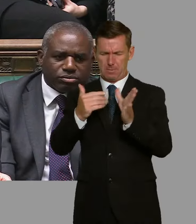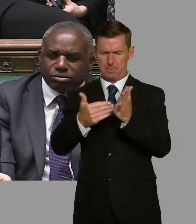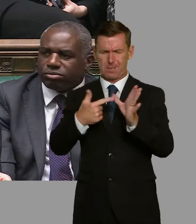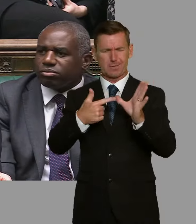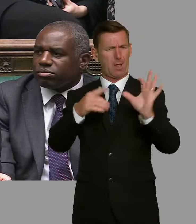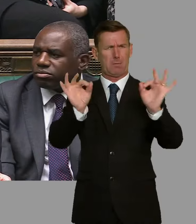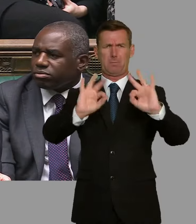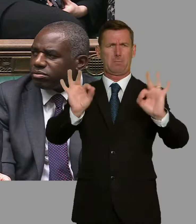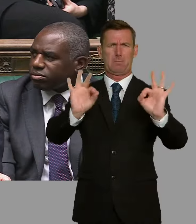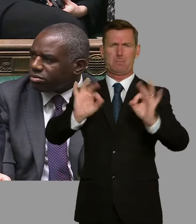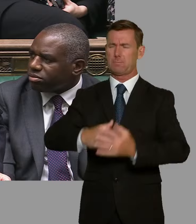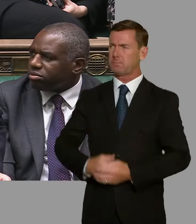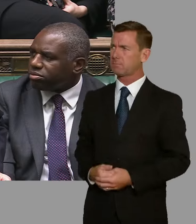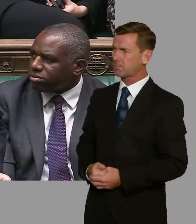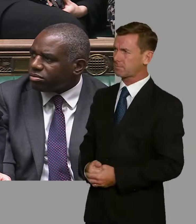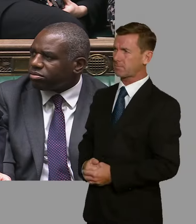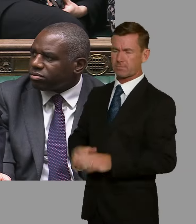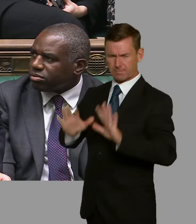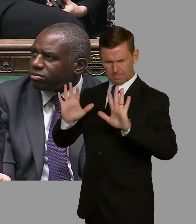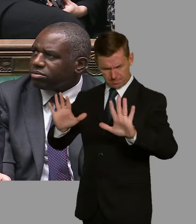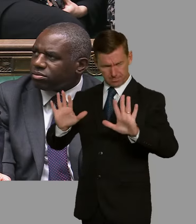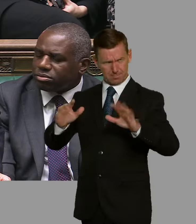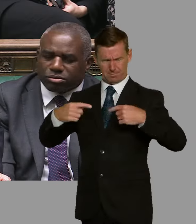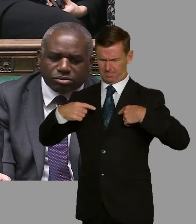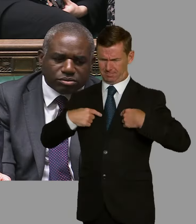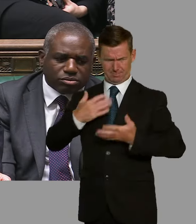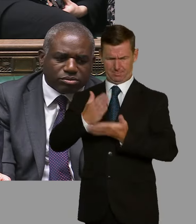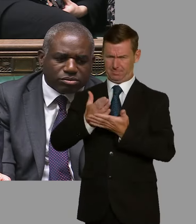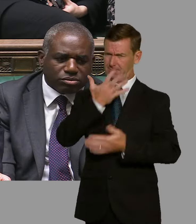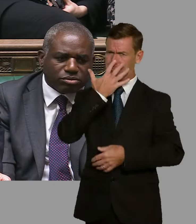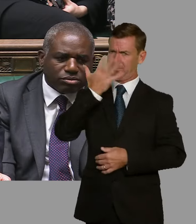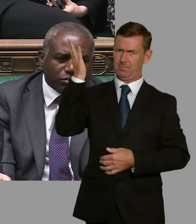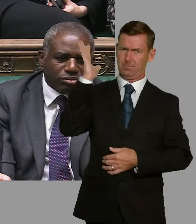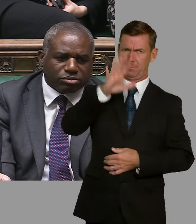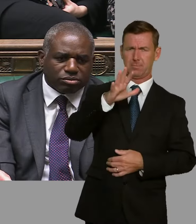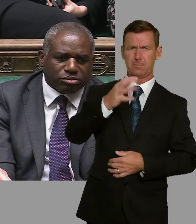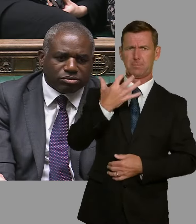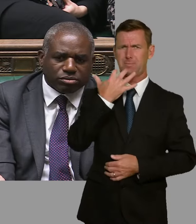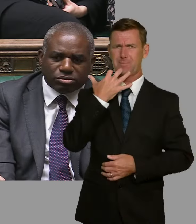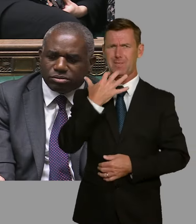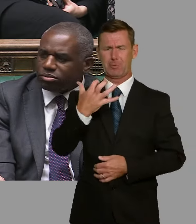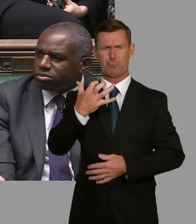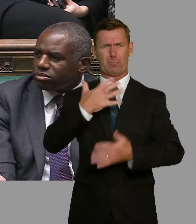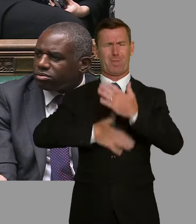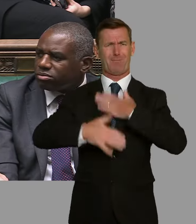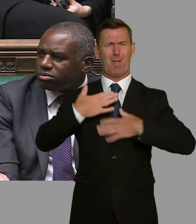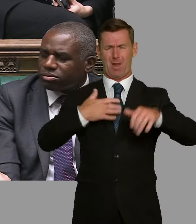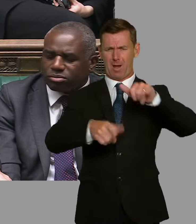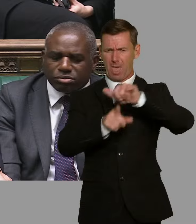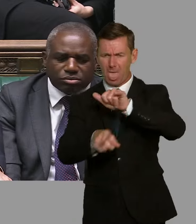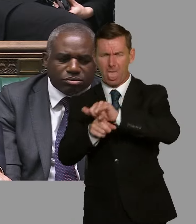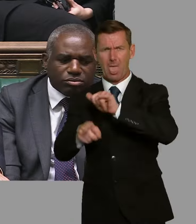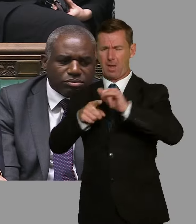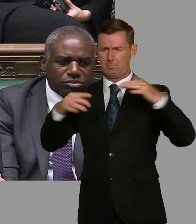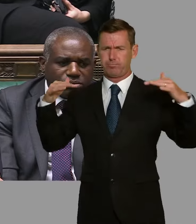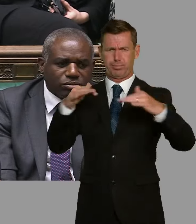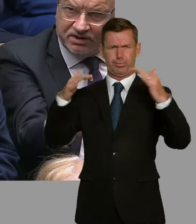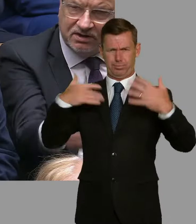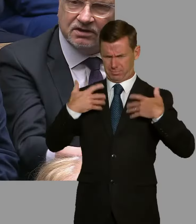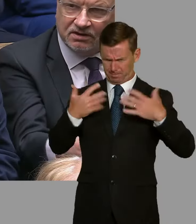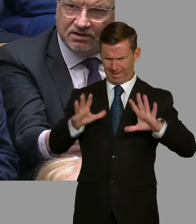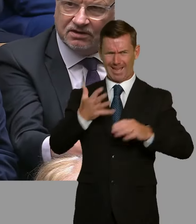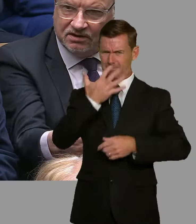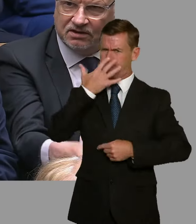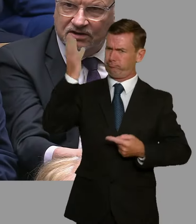appalled by Israel's recent actions. We've been absolutely clear in condemning them and calling them out, whether that's the expansion of military operations,